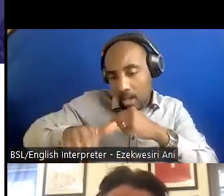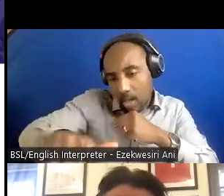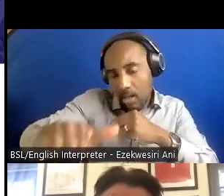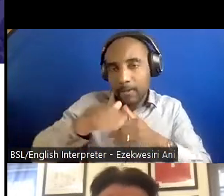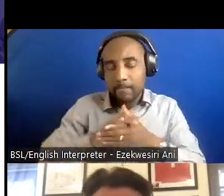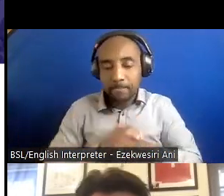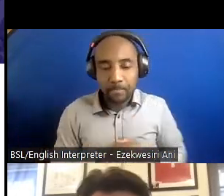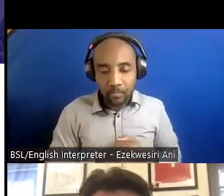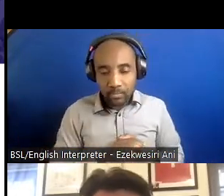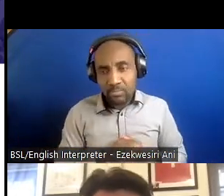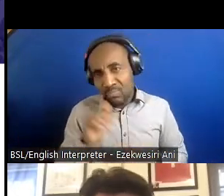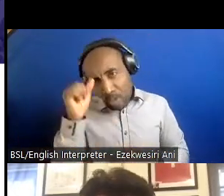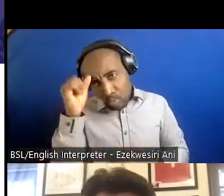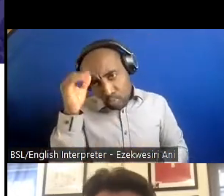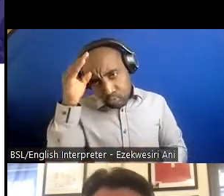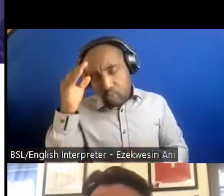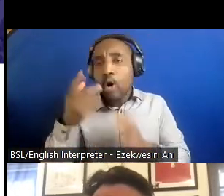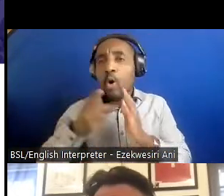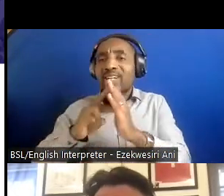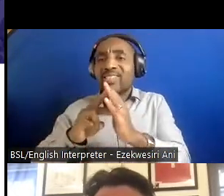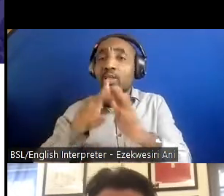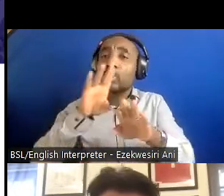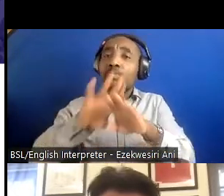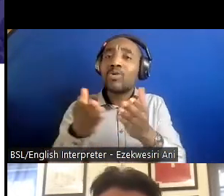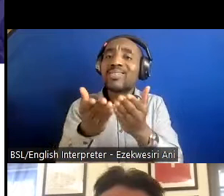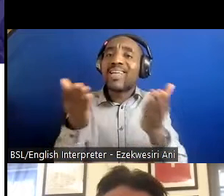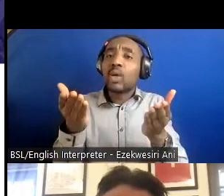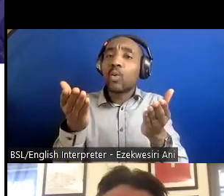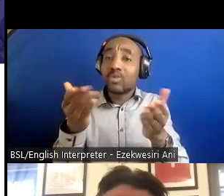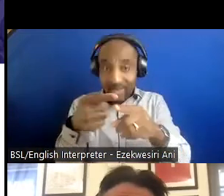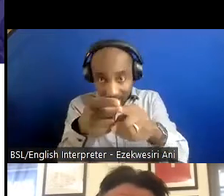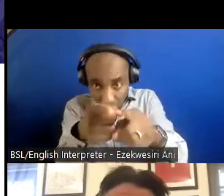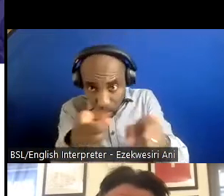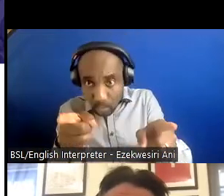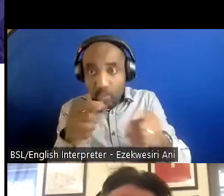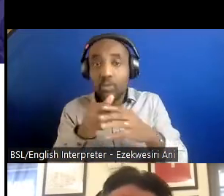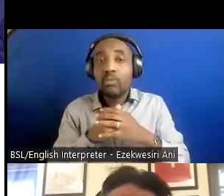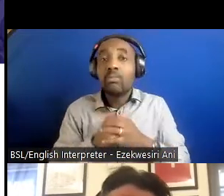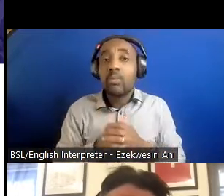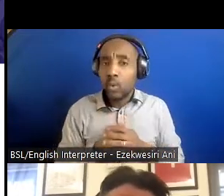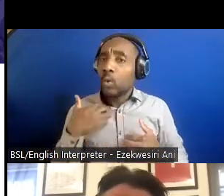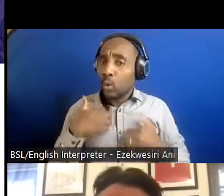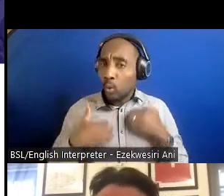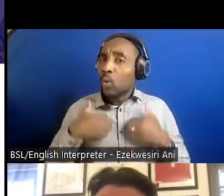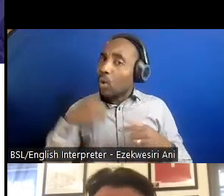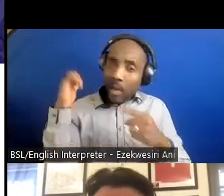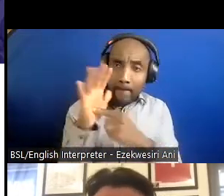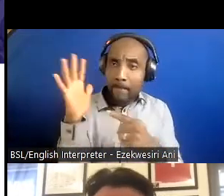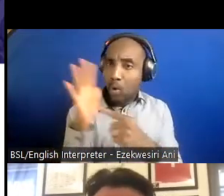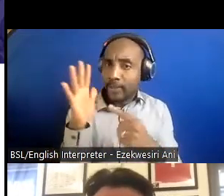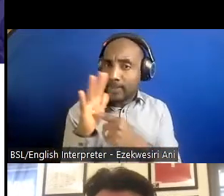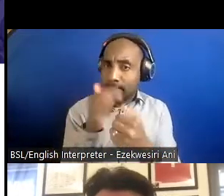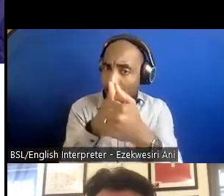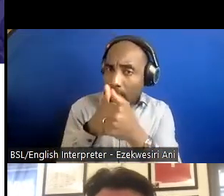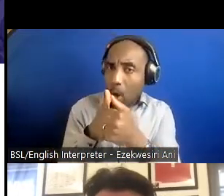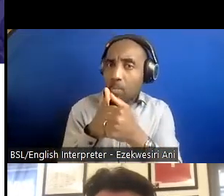Expert organisations in the sector, such as Sporting Equals, and many of you here today, will be key in aiding national governing bodies of sport